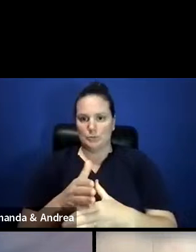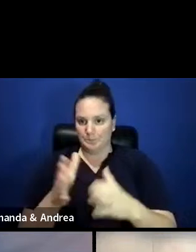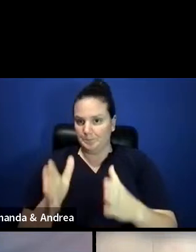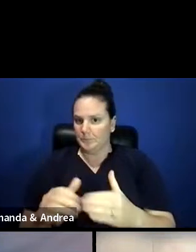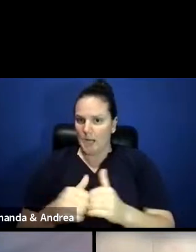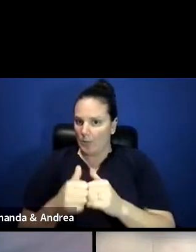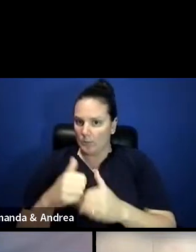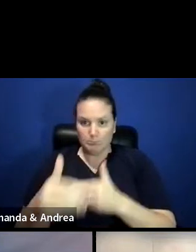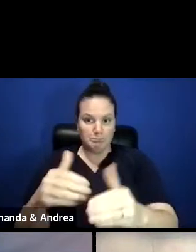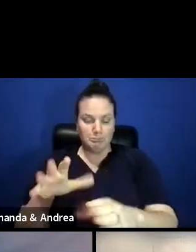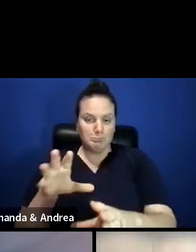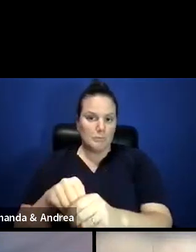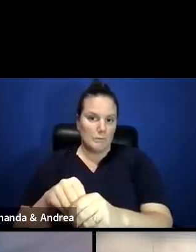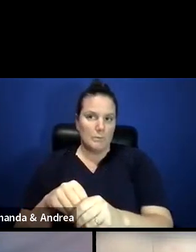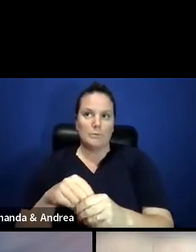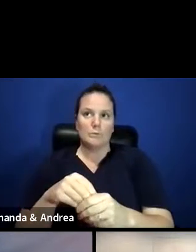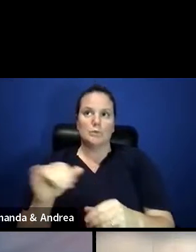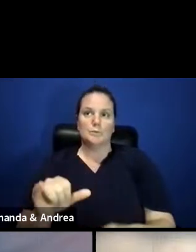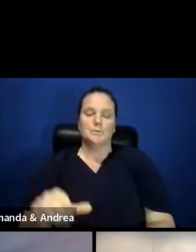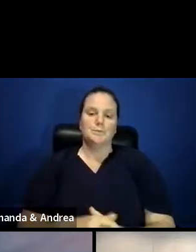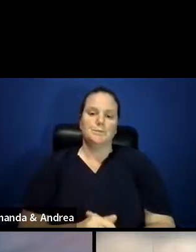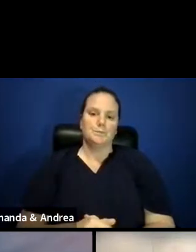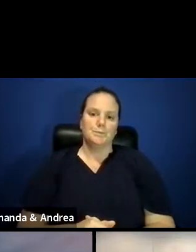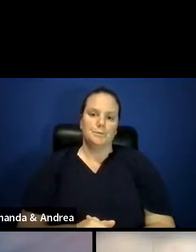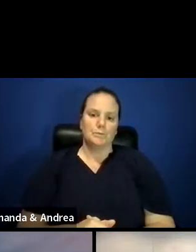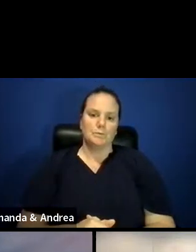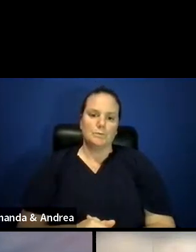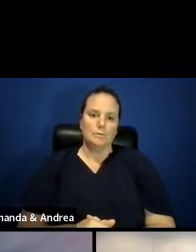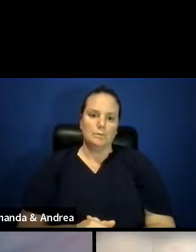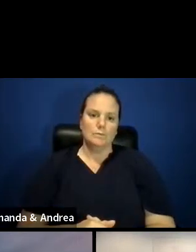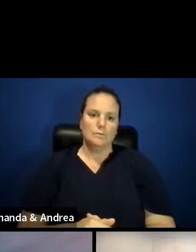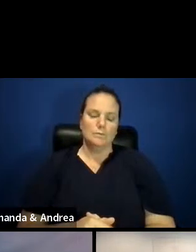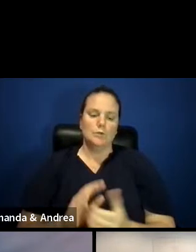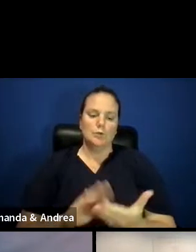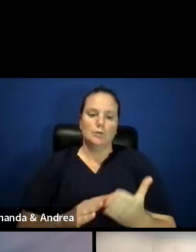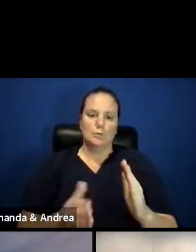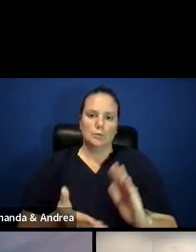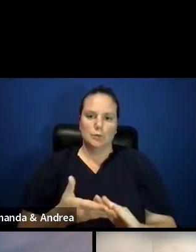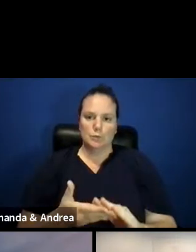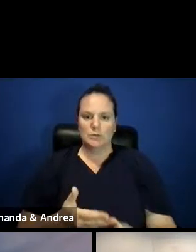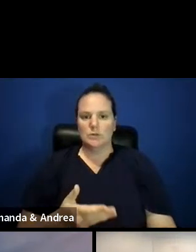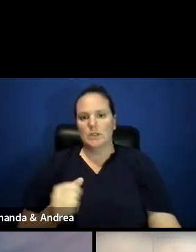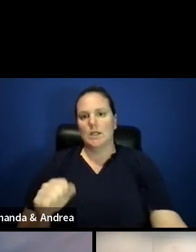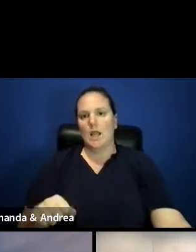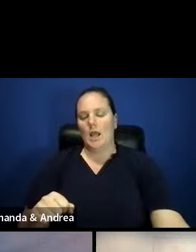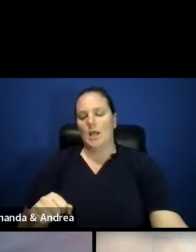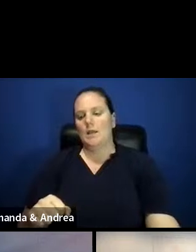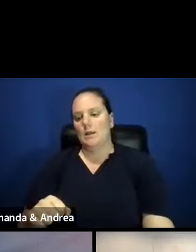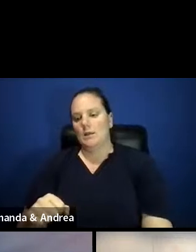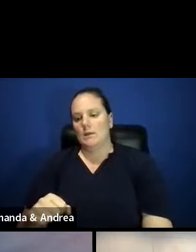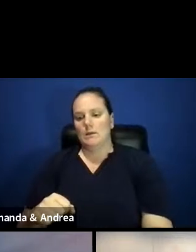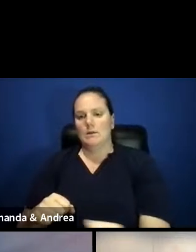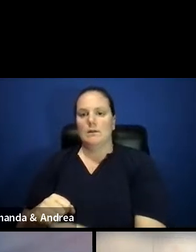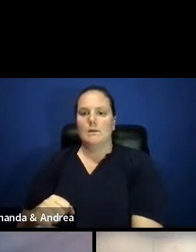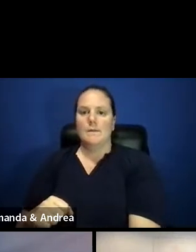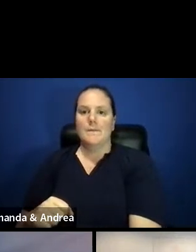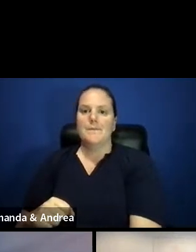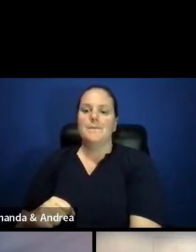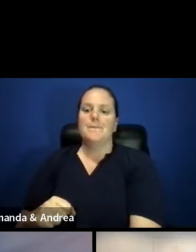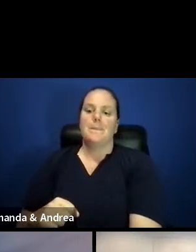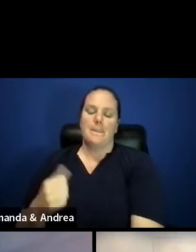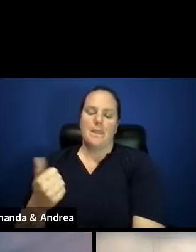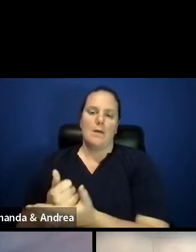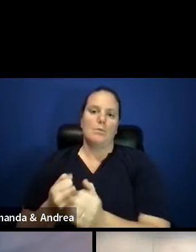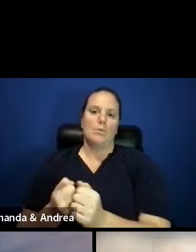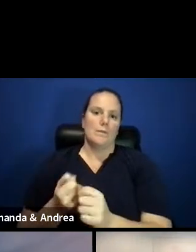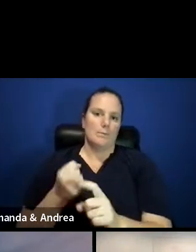go about in our engagement process as well. The community insight can help anticipate potential impacts, and